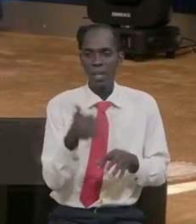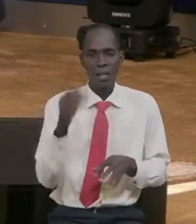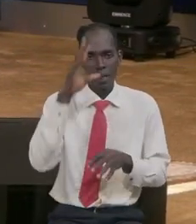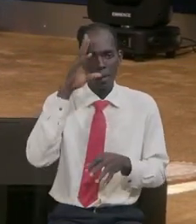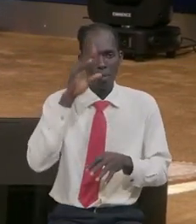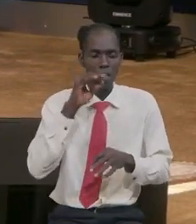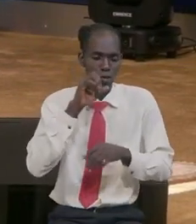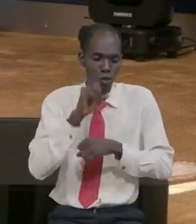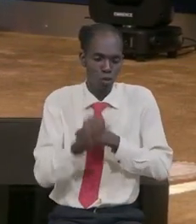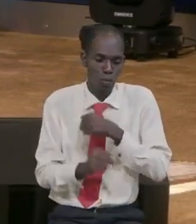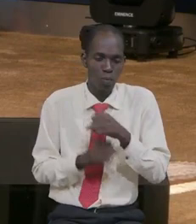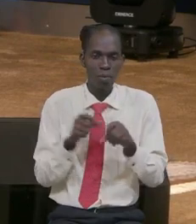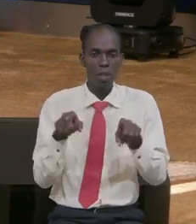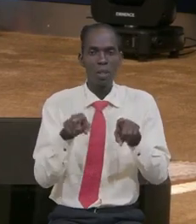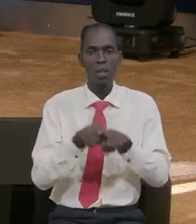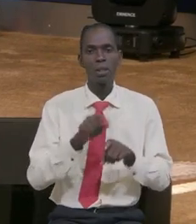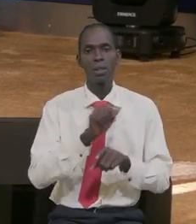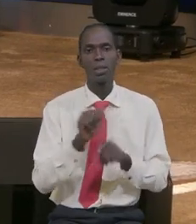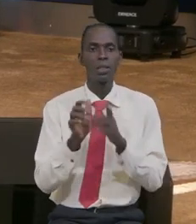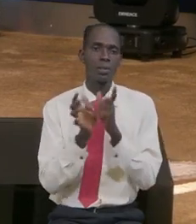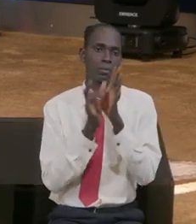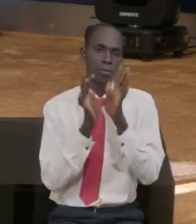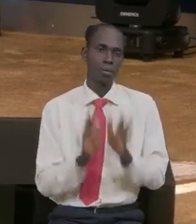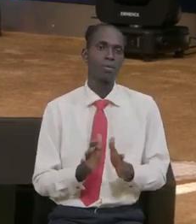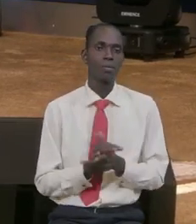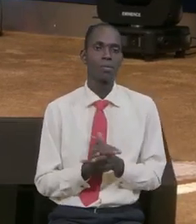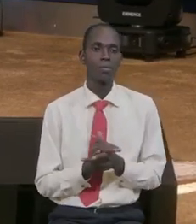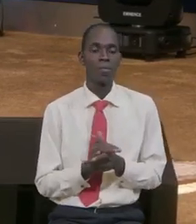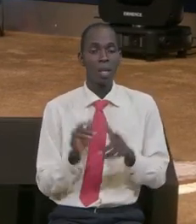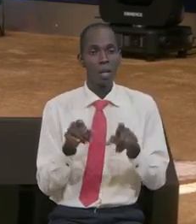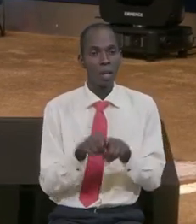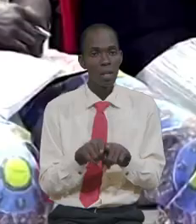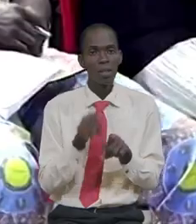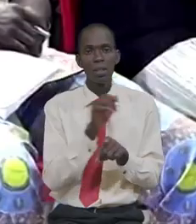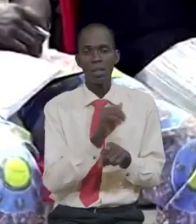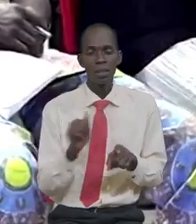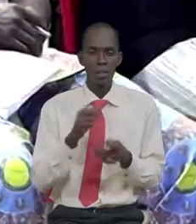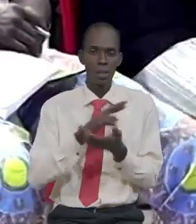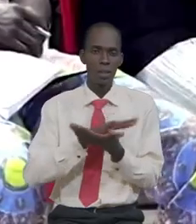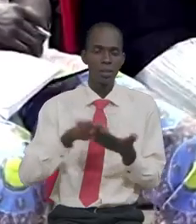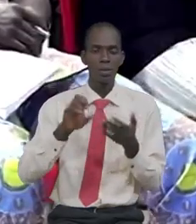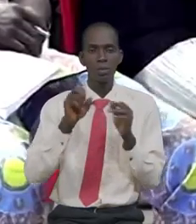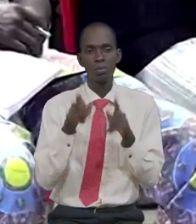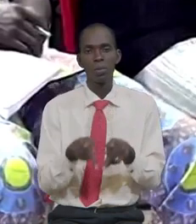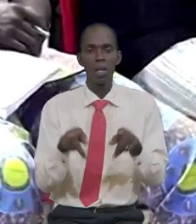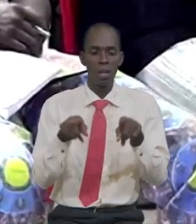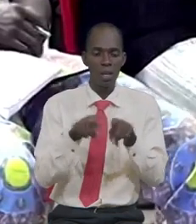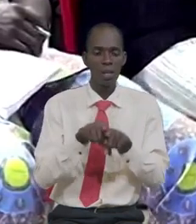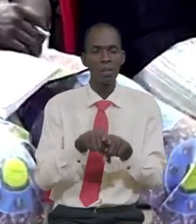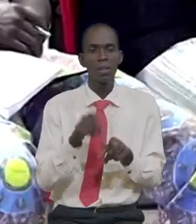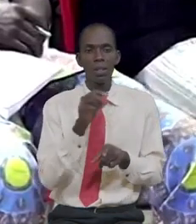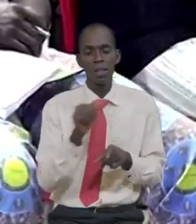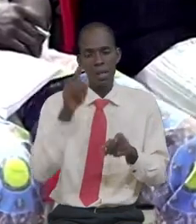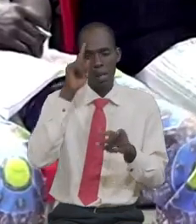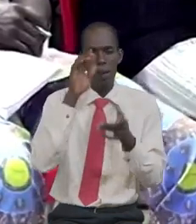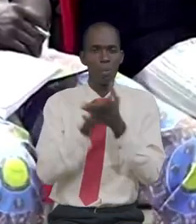suffer as a Christian, as the righteous, as a